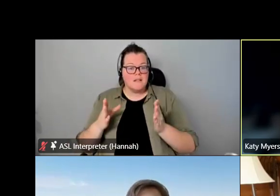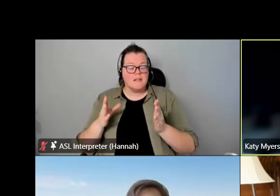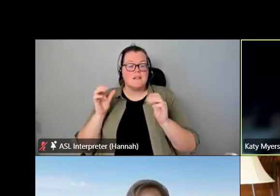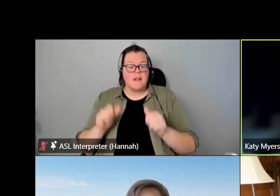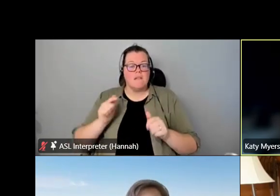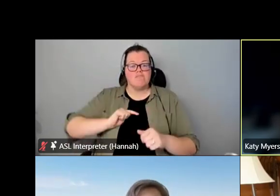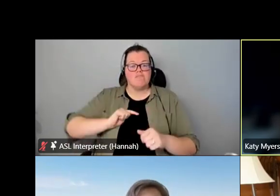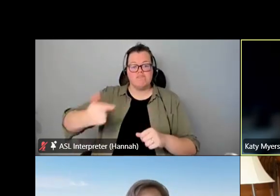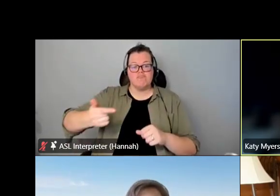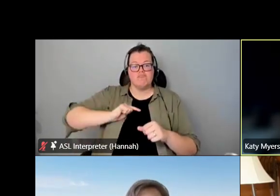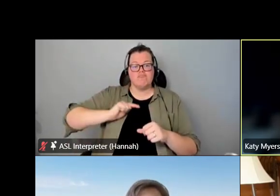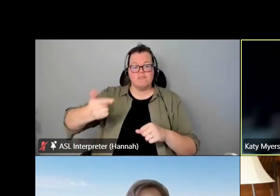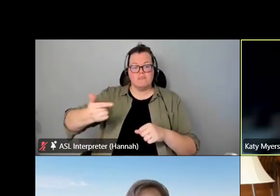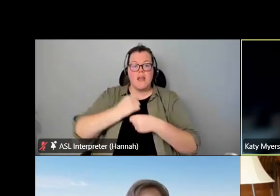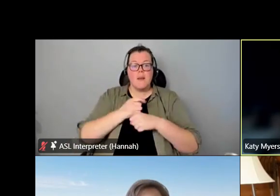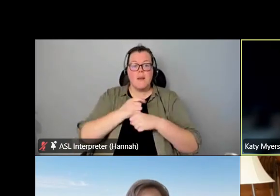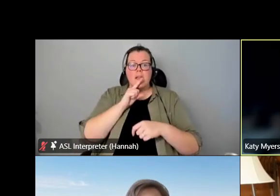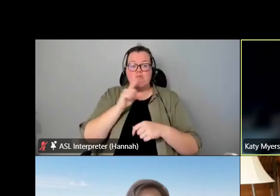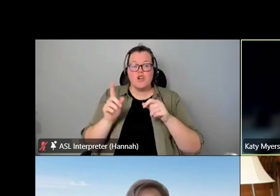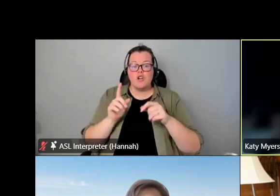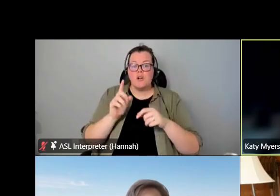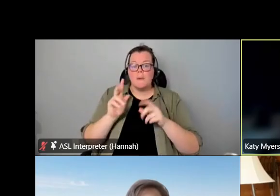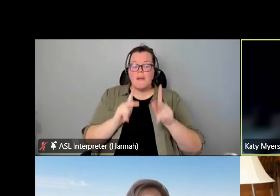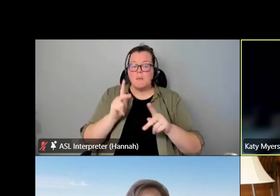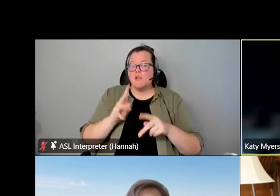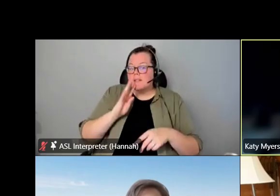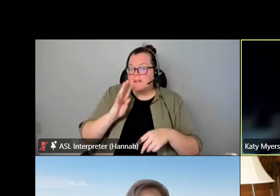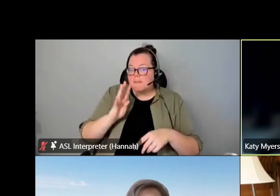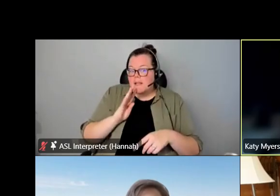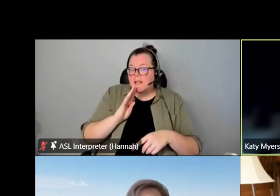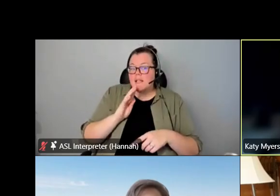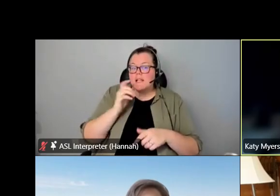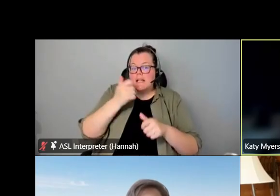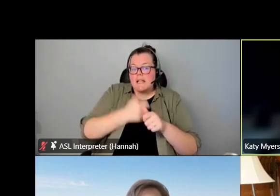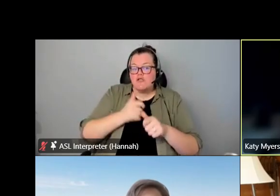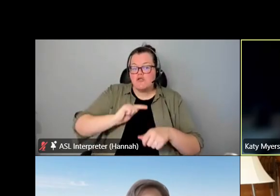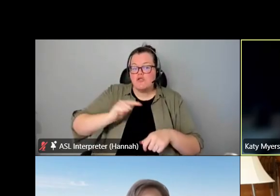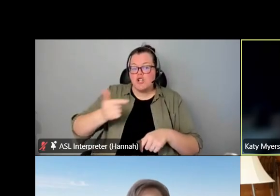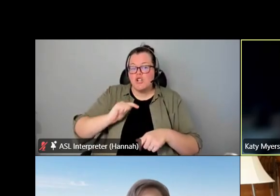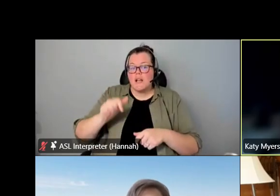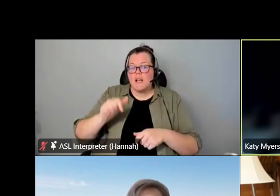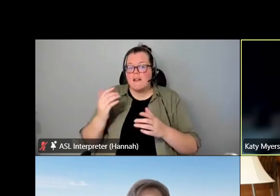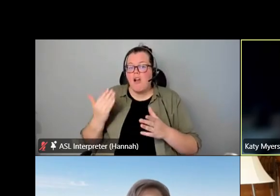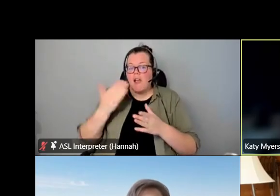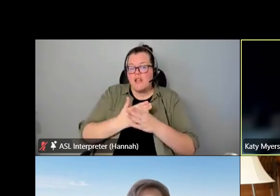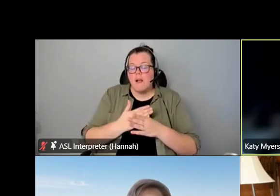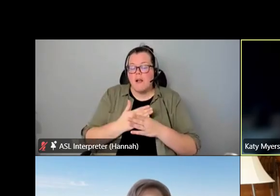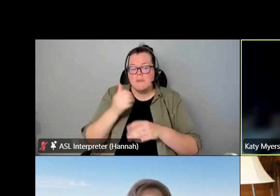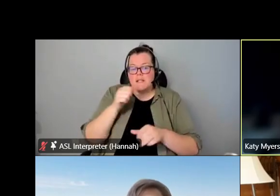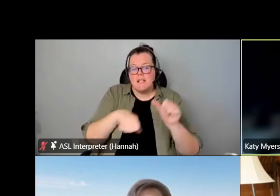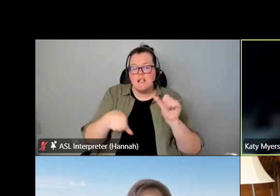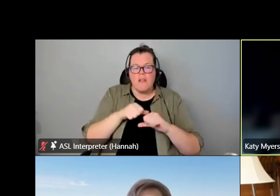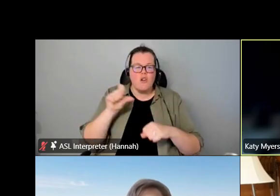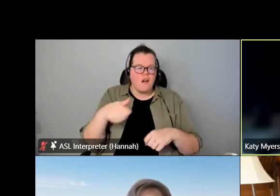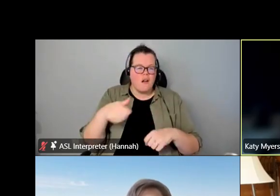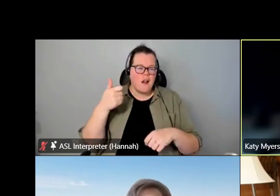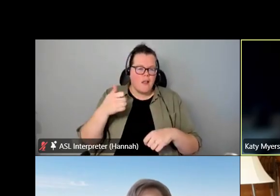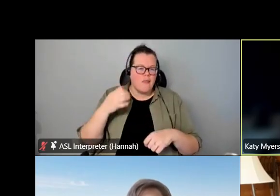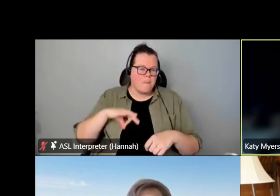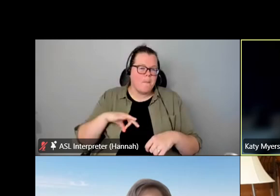that people are speaking one at a time and no one is interrupting each other. That's another benefit that we have to hosting this as a webinar